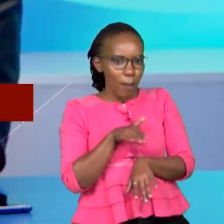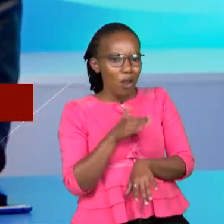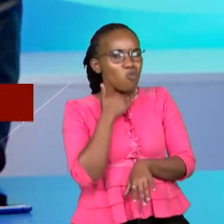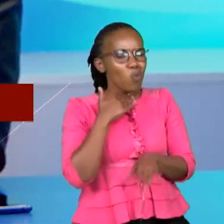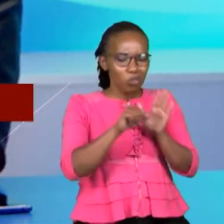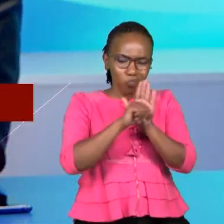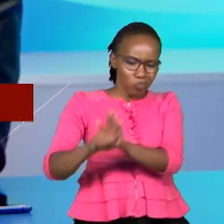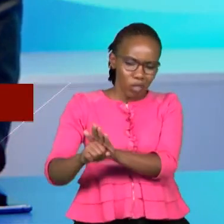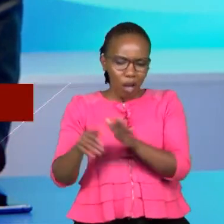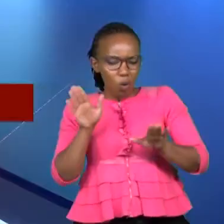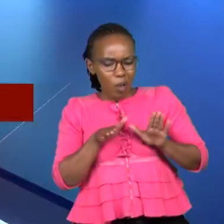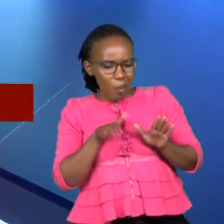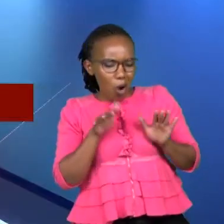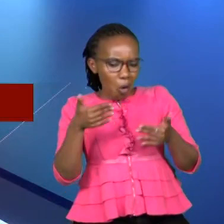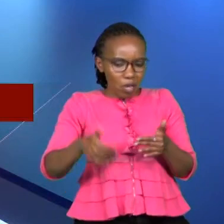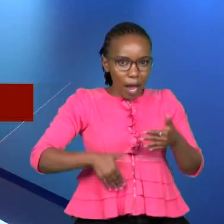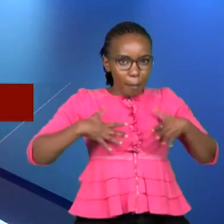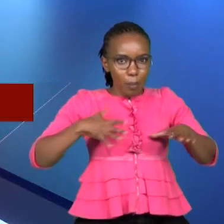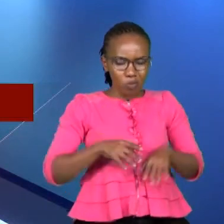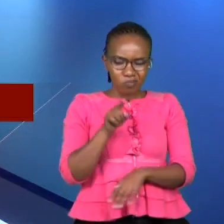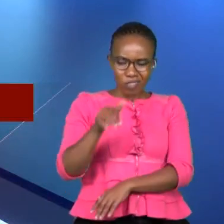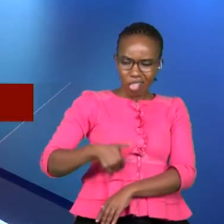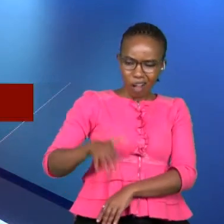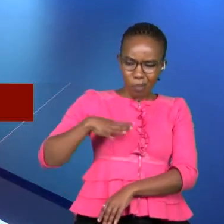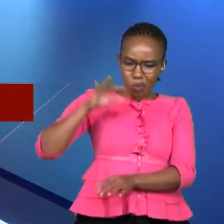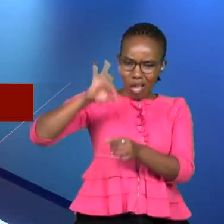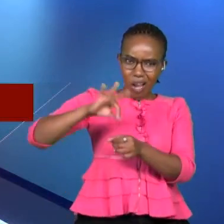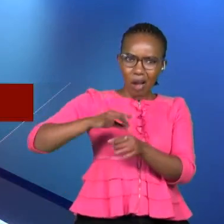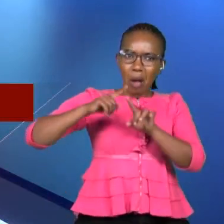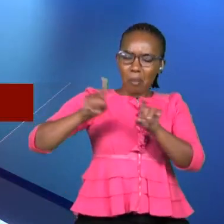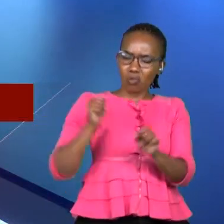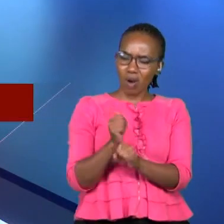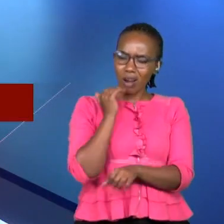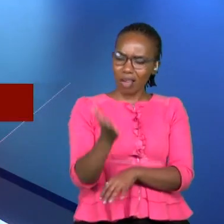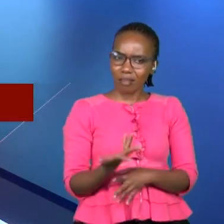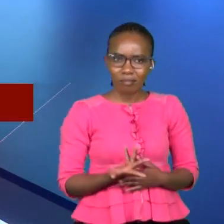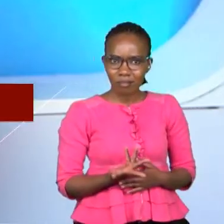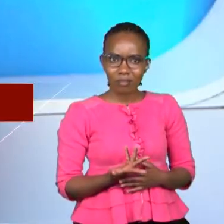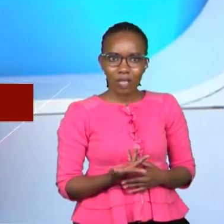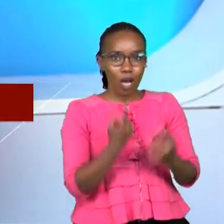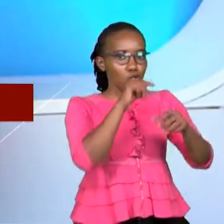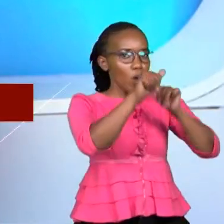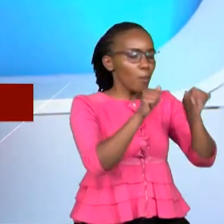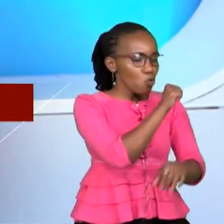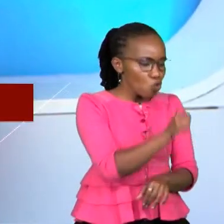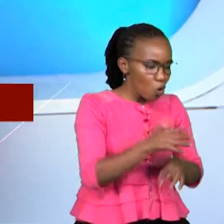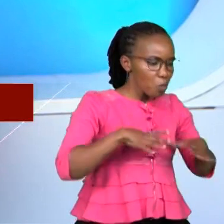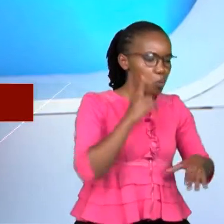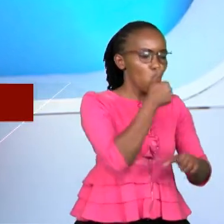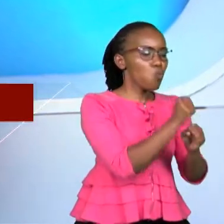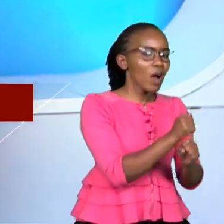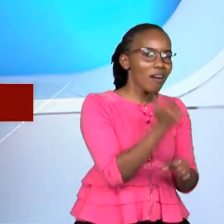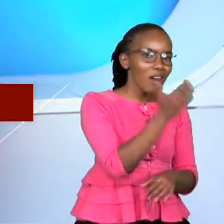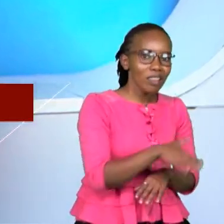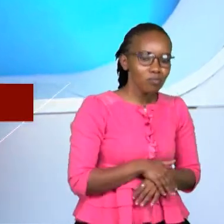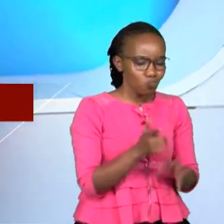and say, hey, these young people, we elected them, but they are not performing. Tell me about the older people who are performing. I can